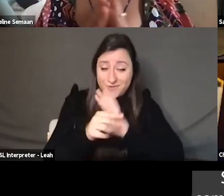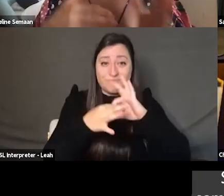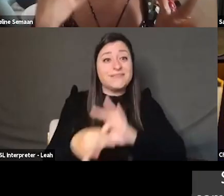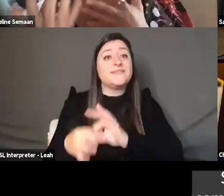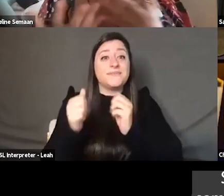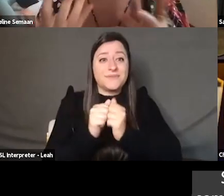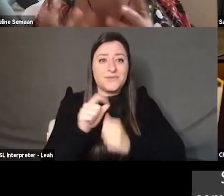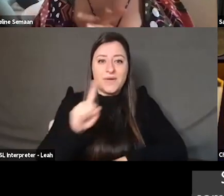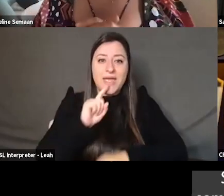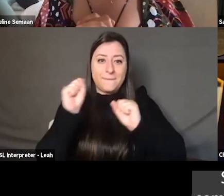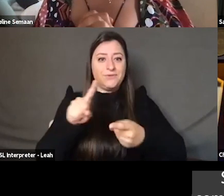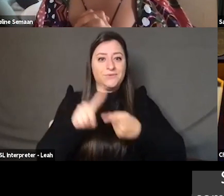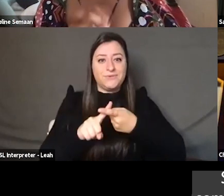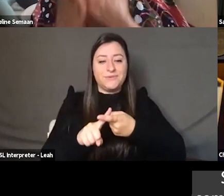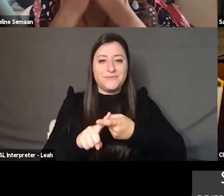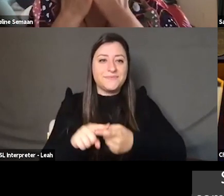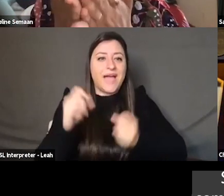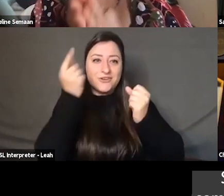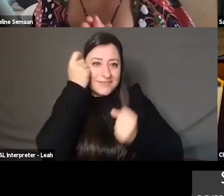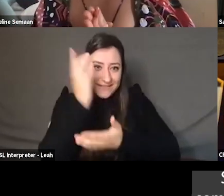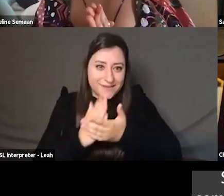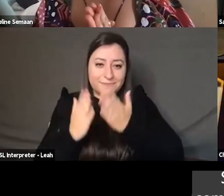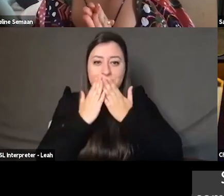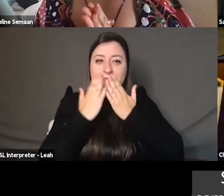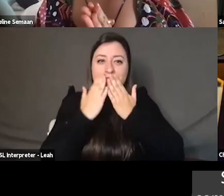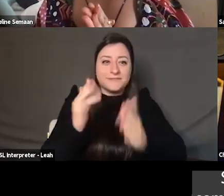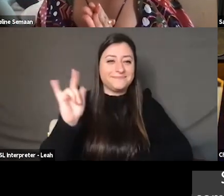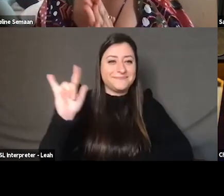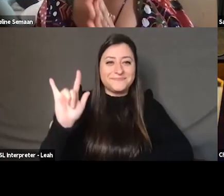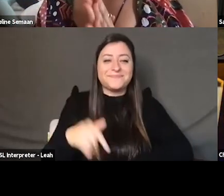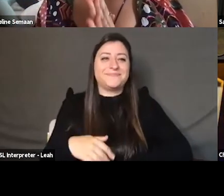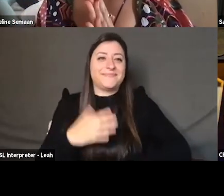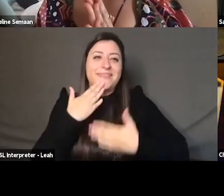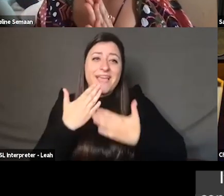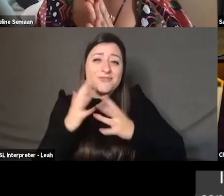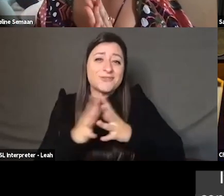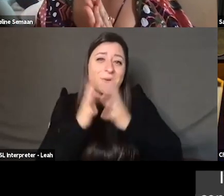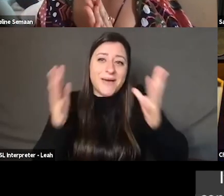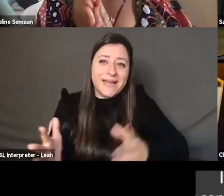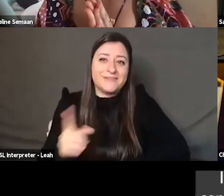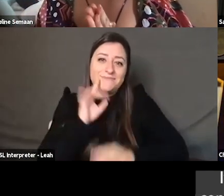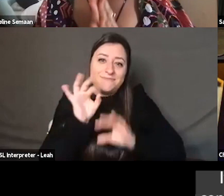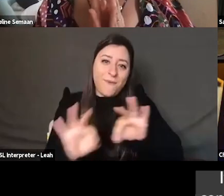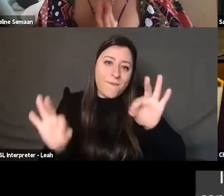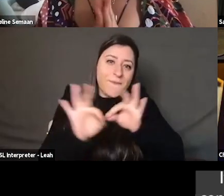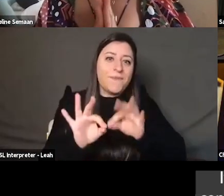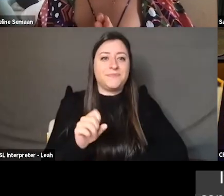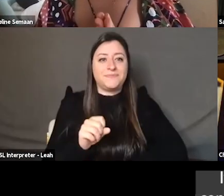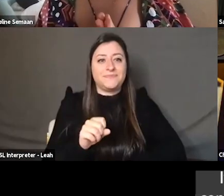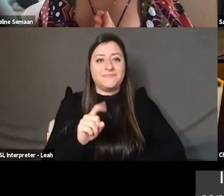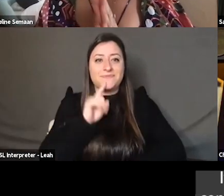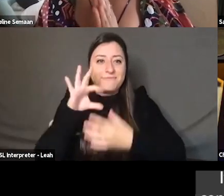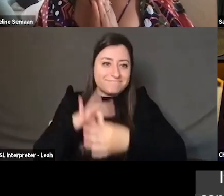relationships, so you were able to understand some of the things that we were saying. Thank you so much. It's so important to render